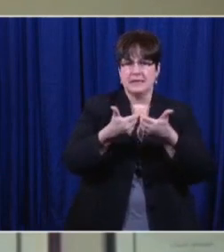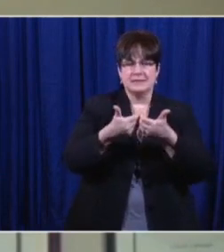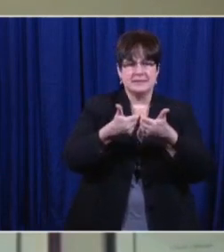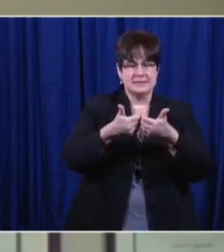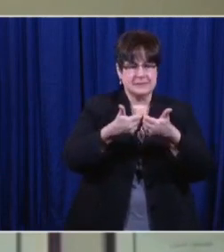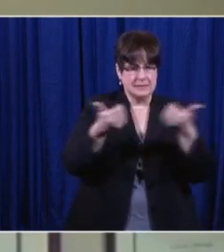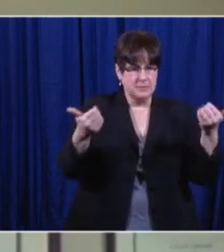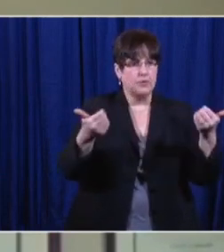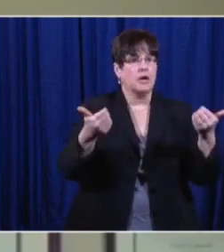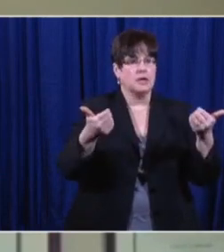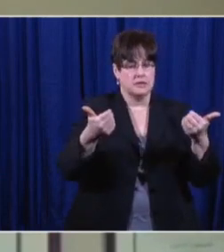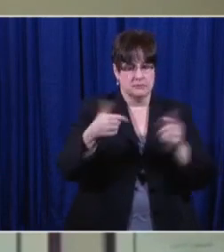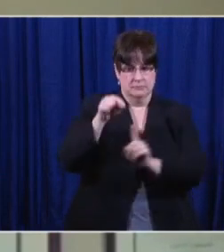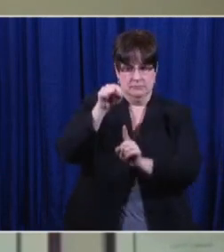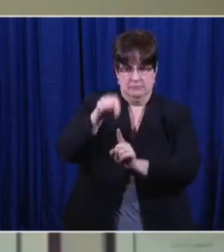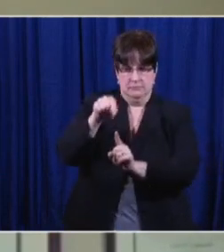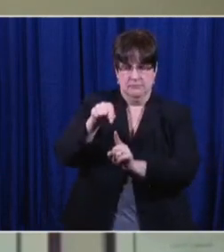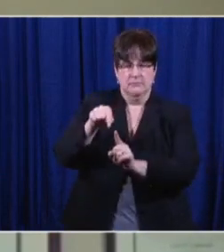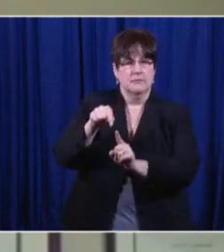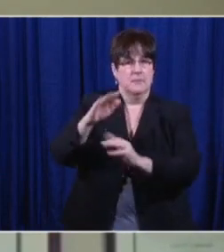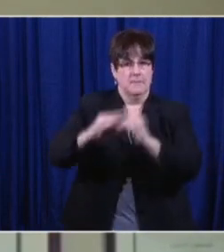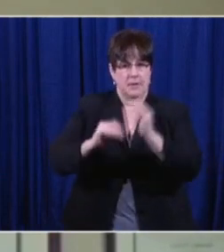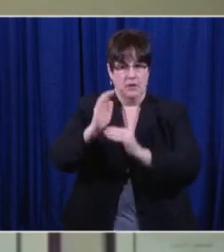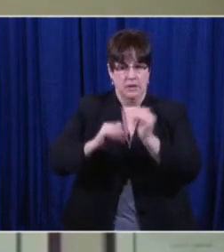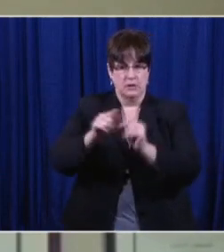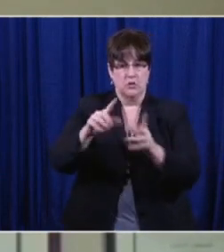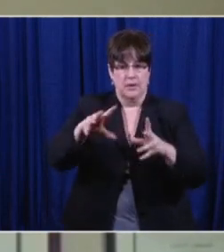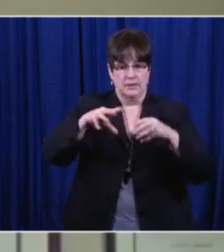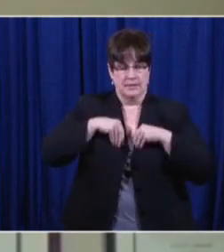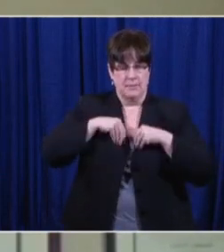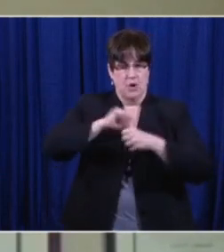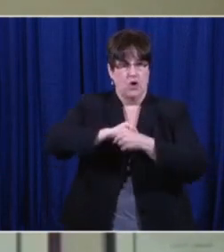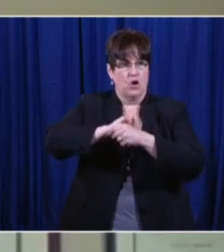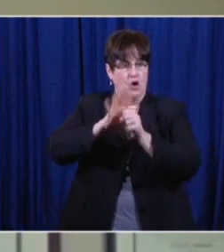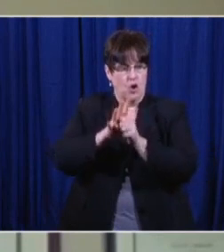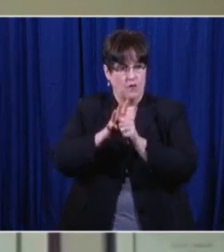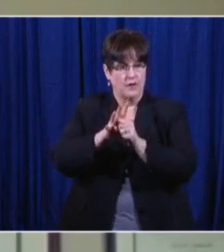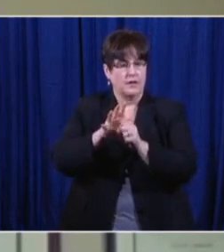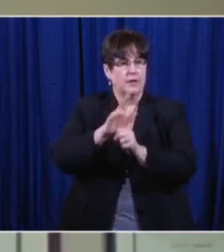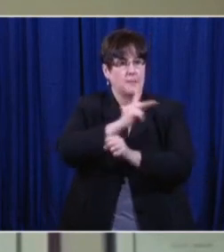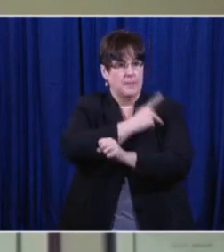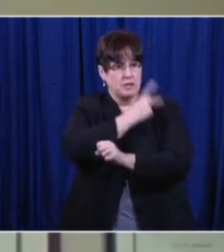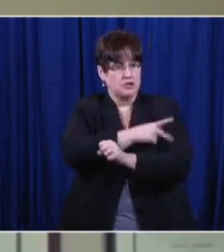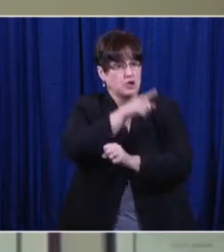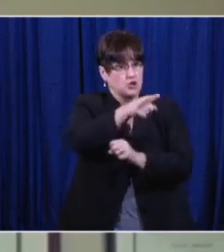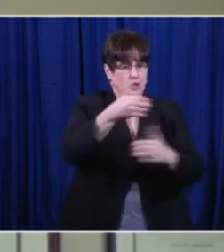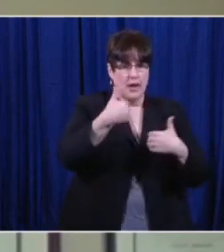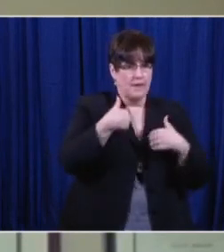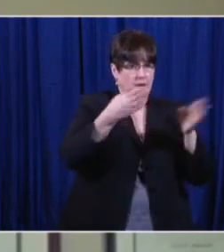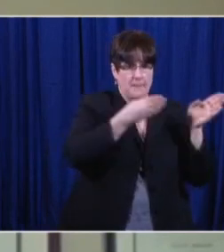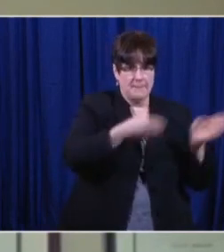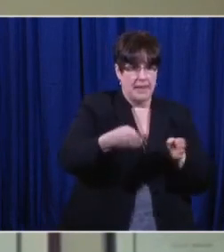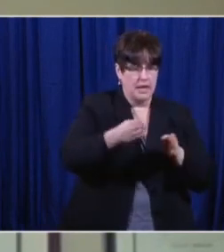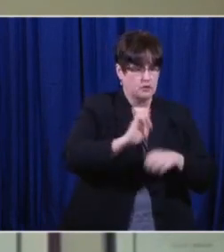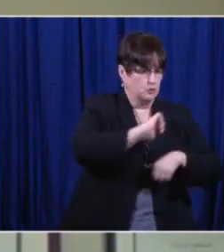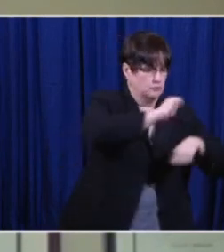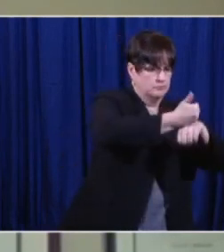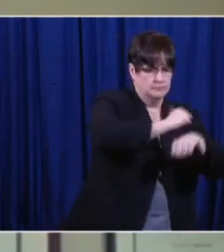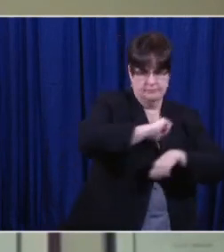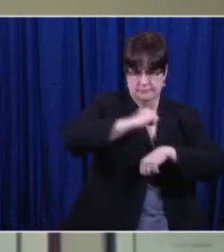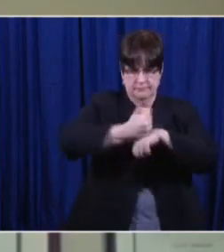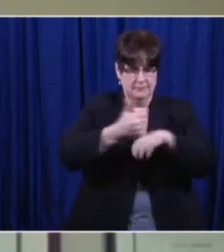hospital to kind of help with the excess patients that are in recovery. Is there a plan in place for this? Do we have any advice for